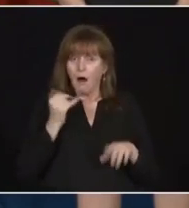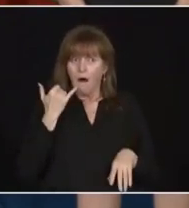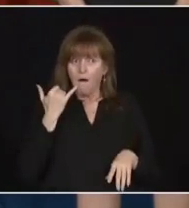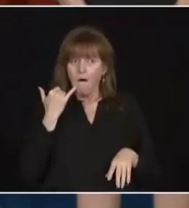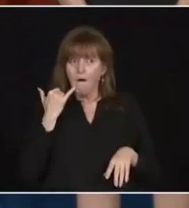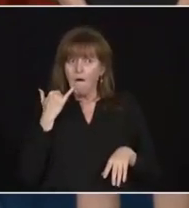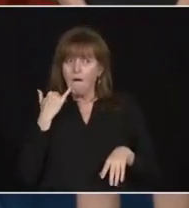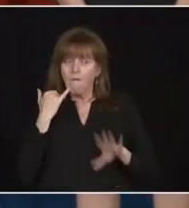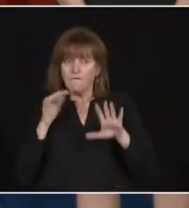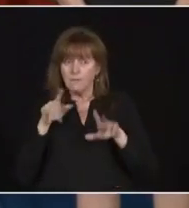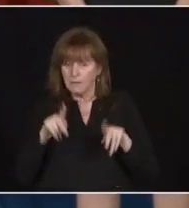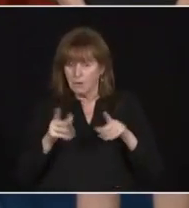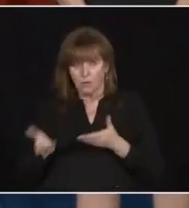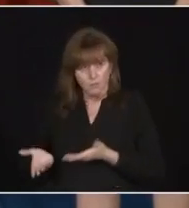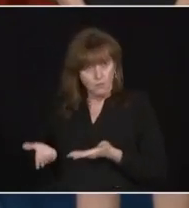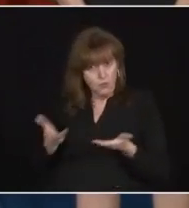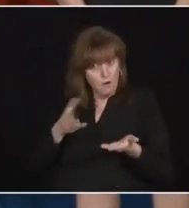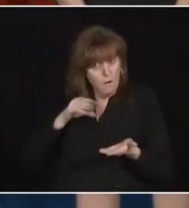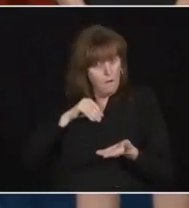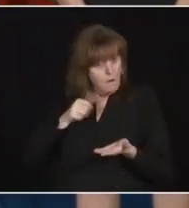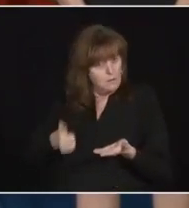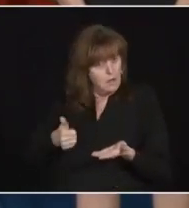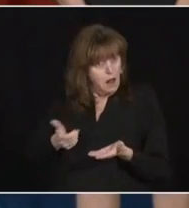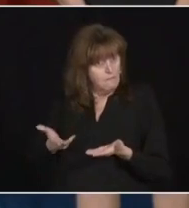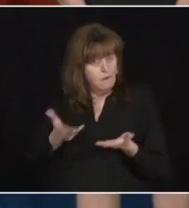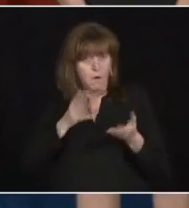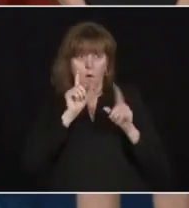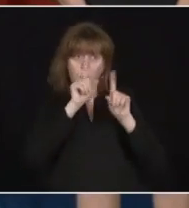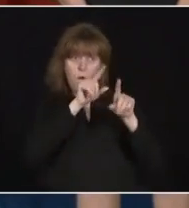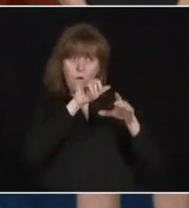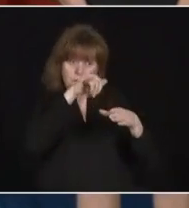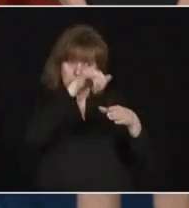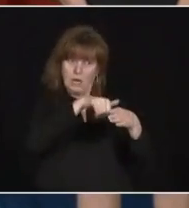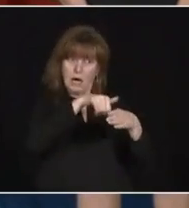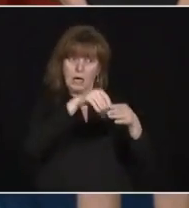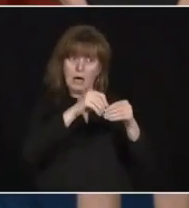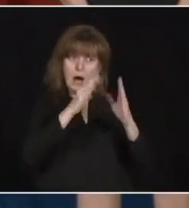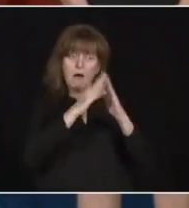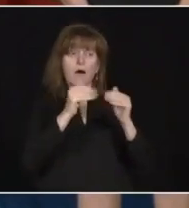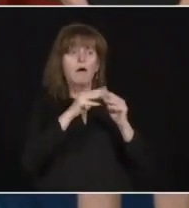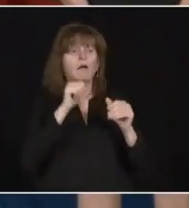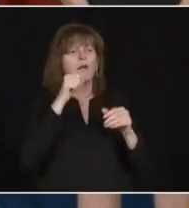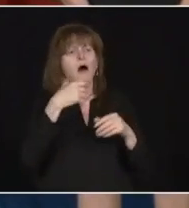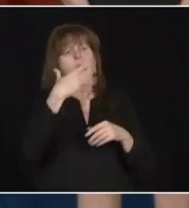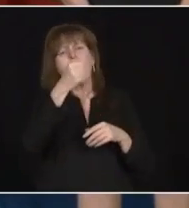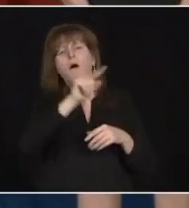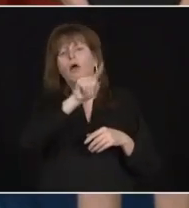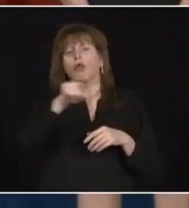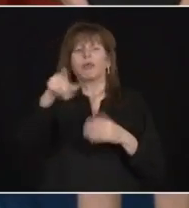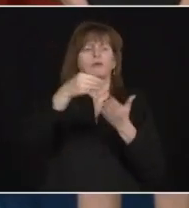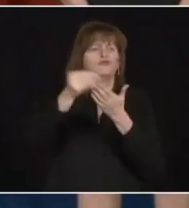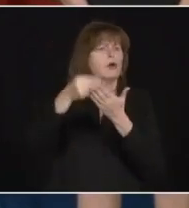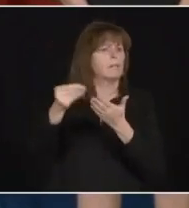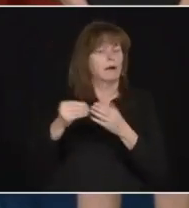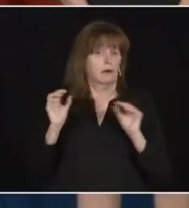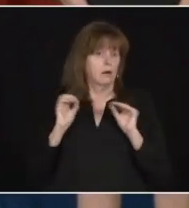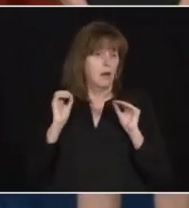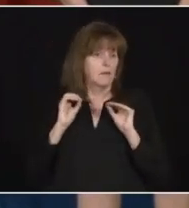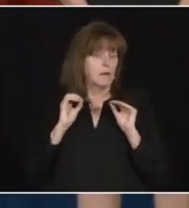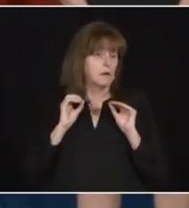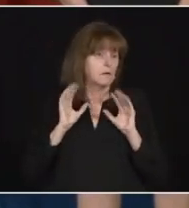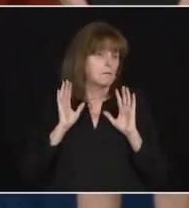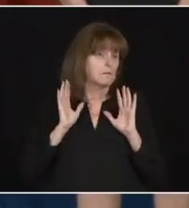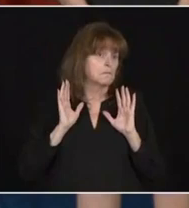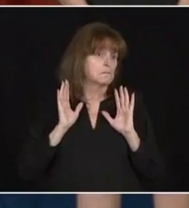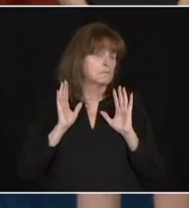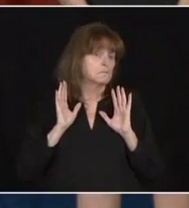own food, don't go to the stores, stay at their cottage by May the 24th, there's only so long I can hold the big